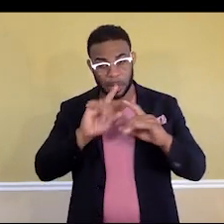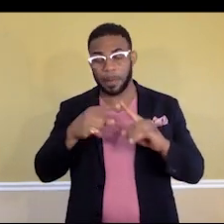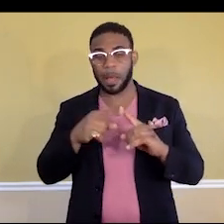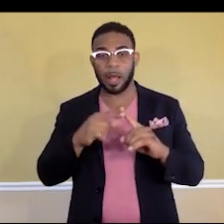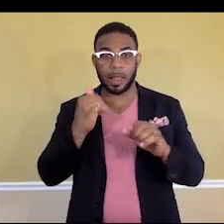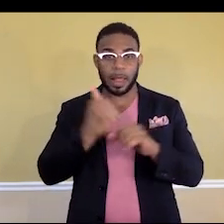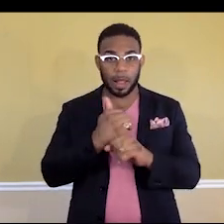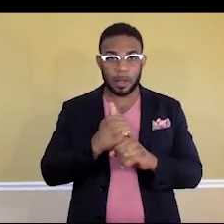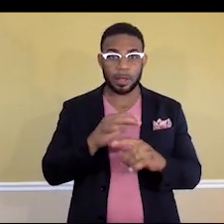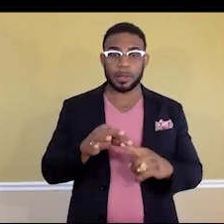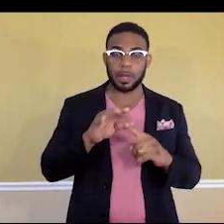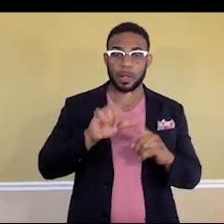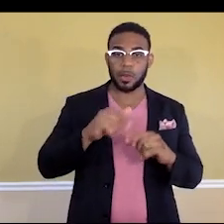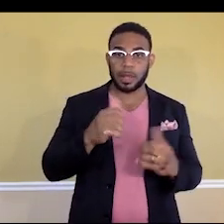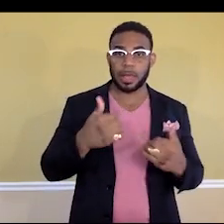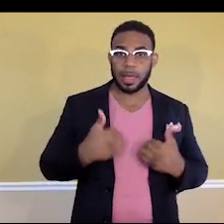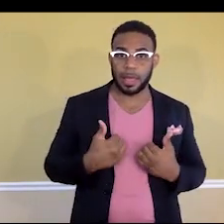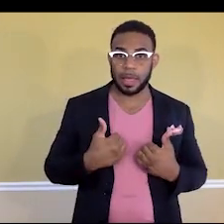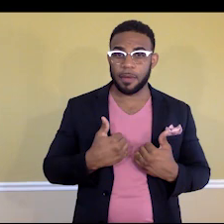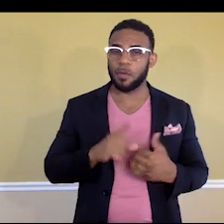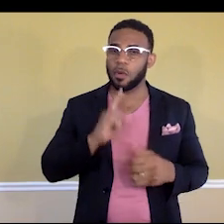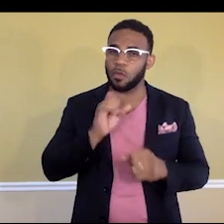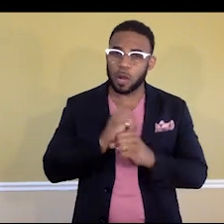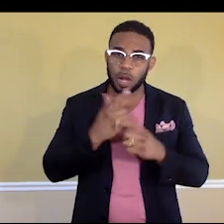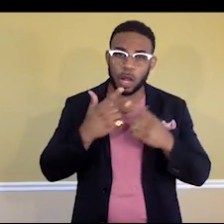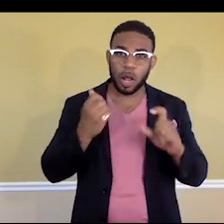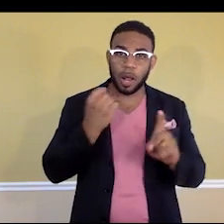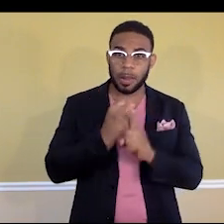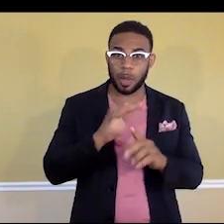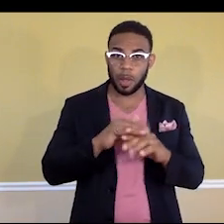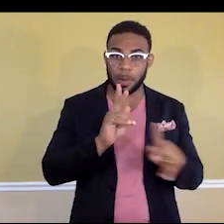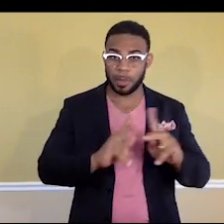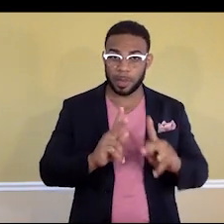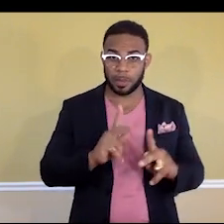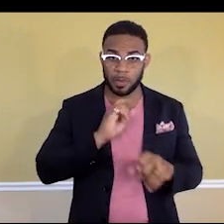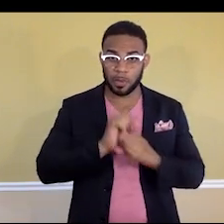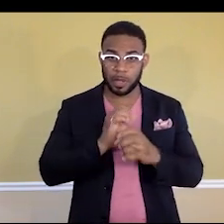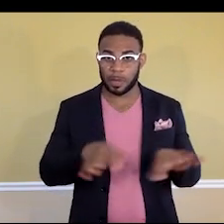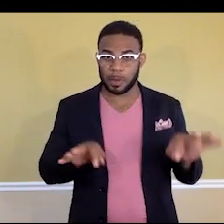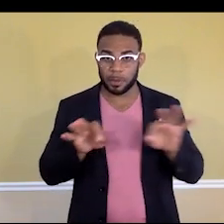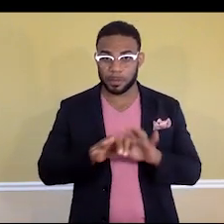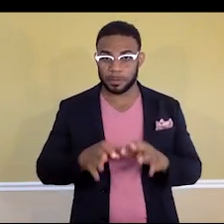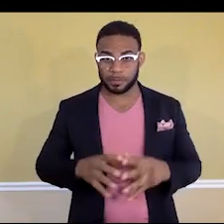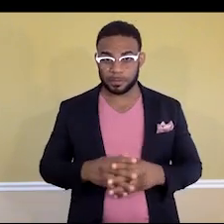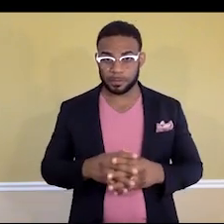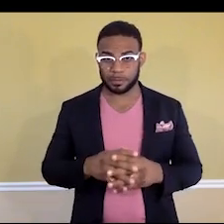the algorithms, especially when they have a really large impact on people, is really important.